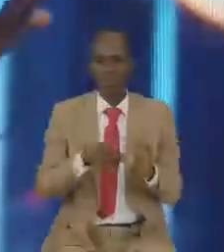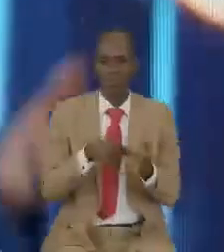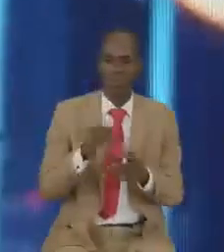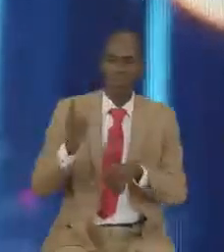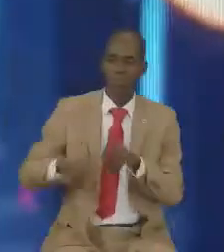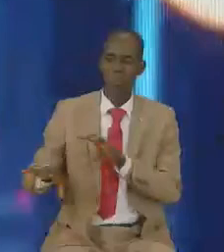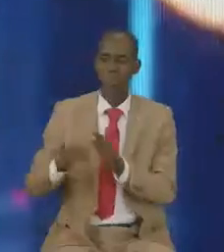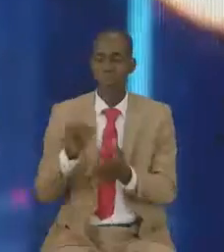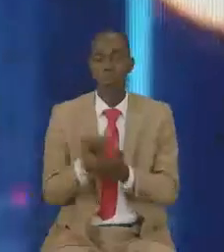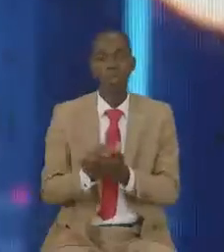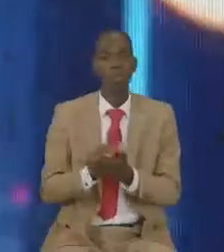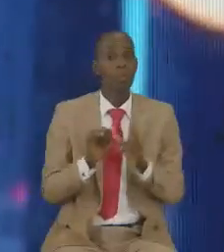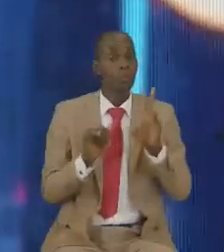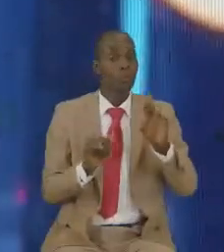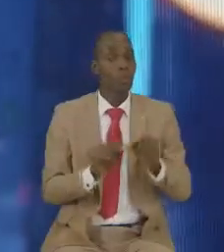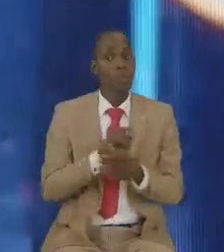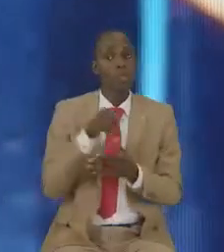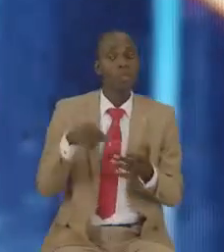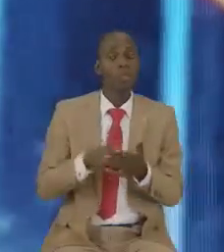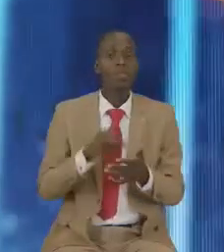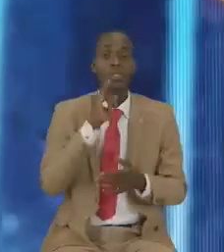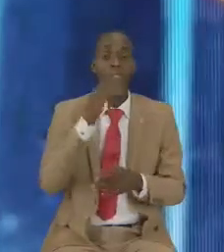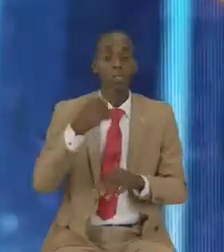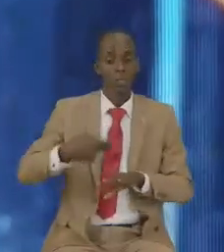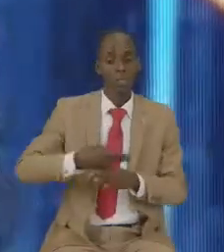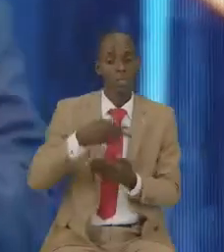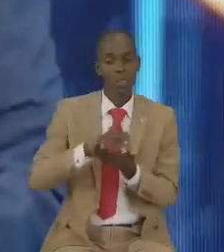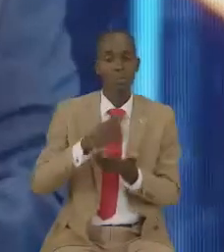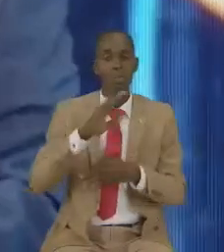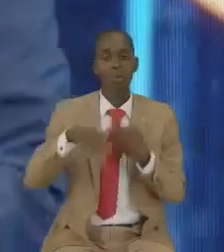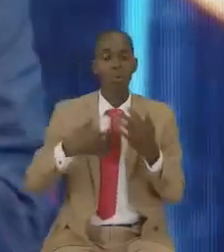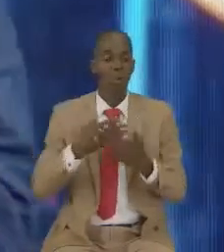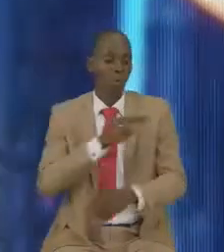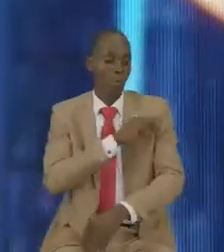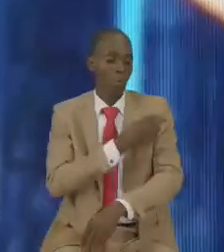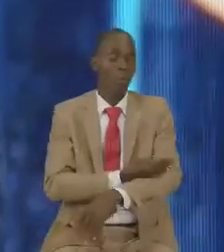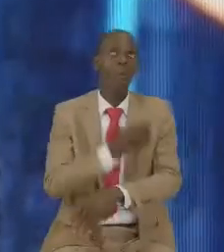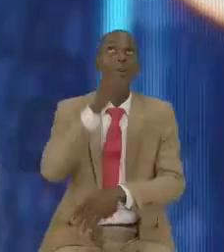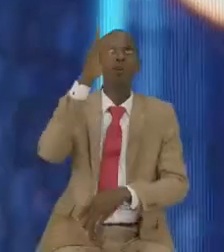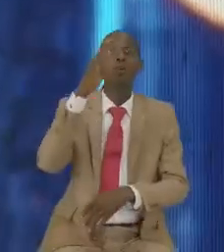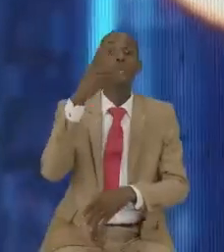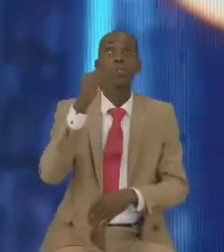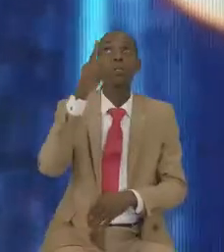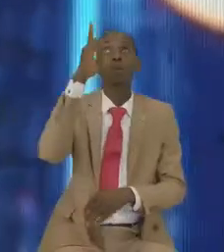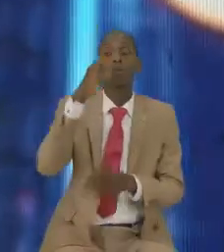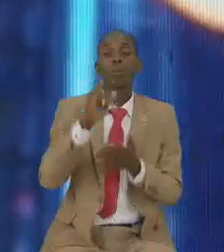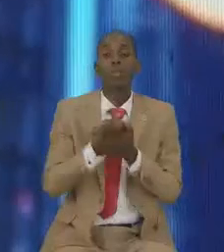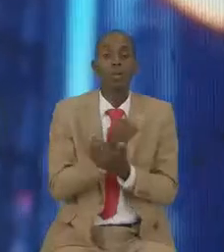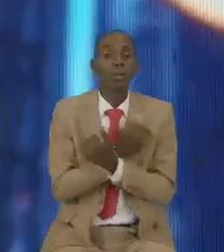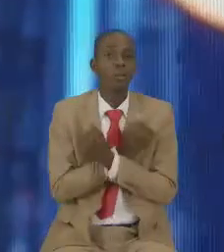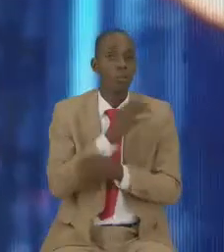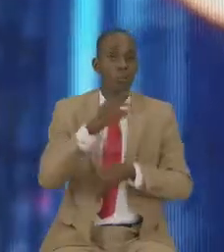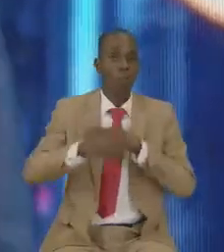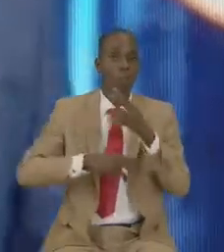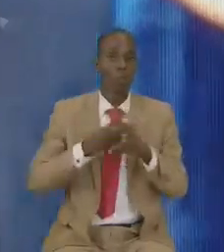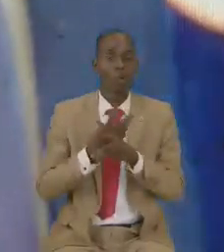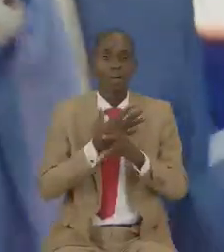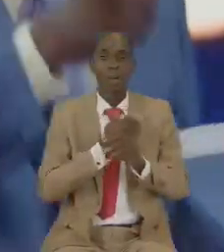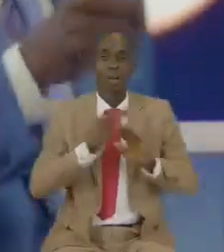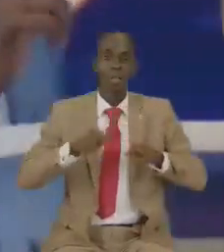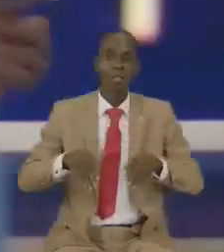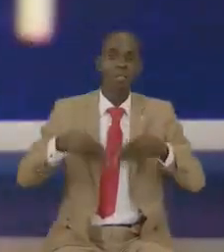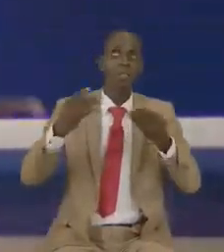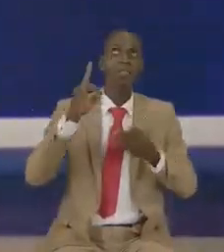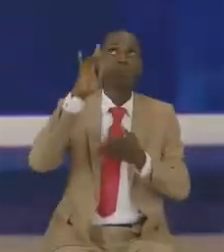this. This is the Lamb of the Almighty God, the God that so loved the world, that he gave his only begotten